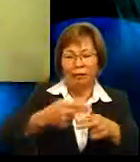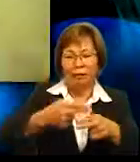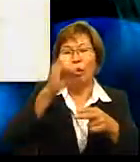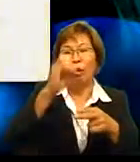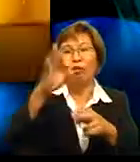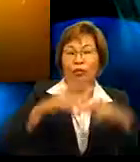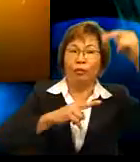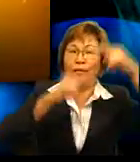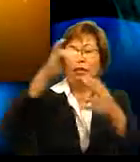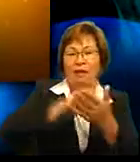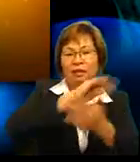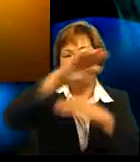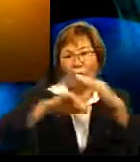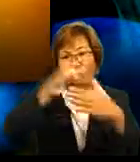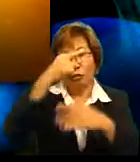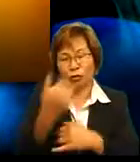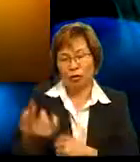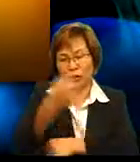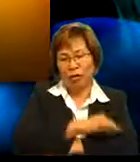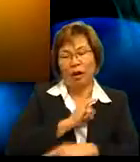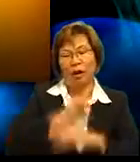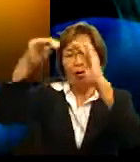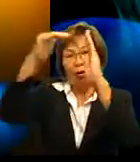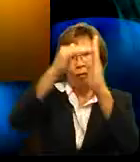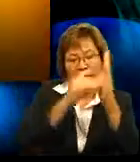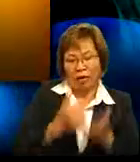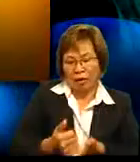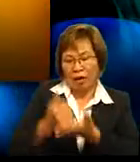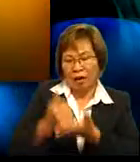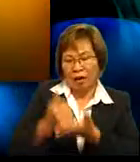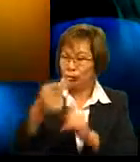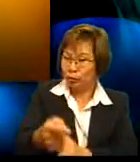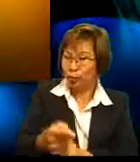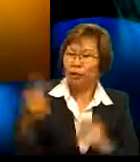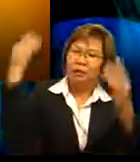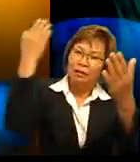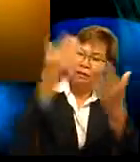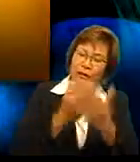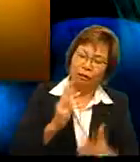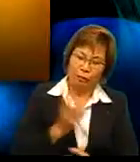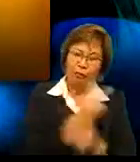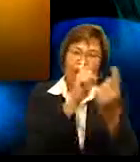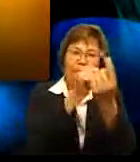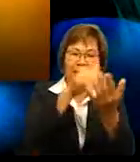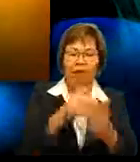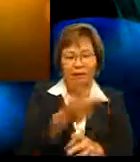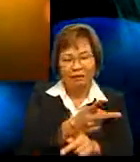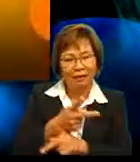building. And that's all for today. I hope the lesson has been helpful to you. Till we meet again, take care.